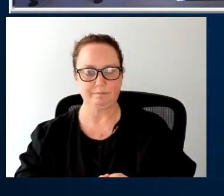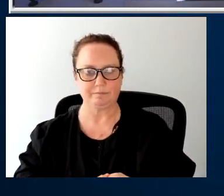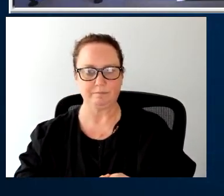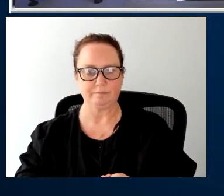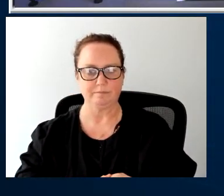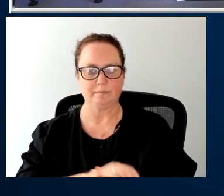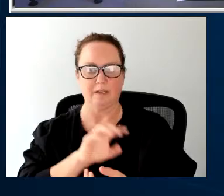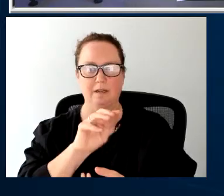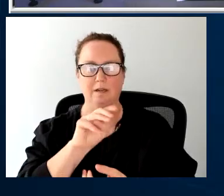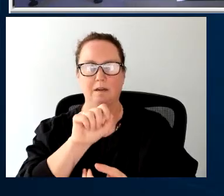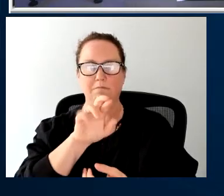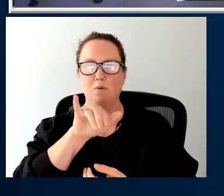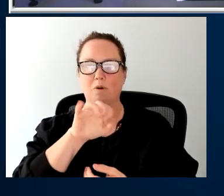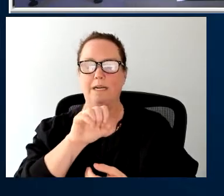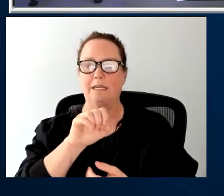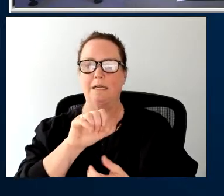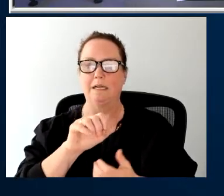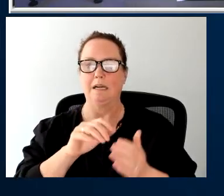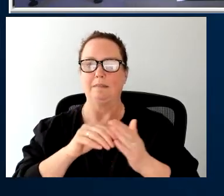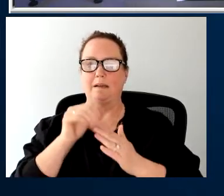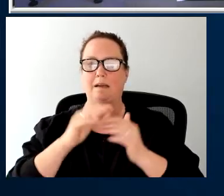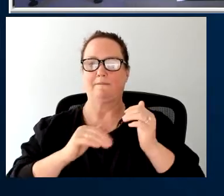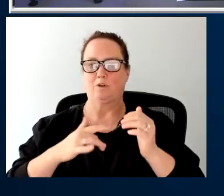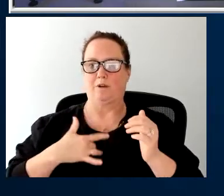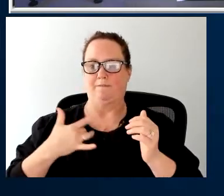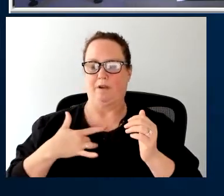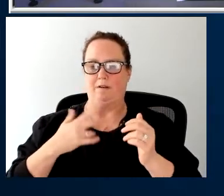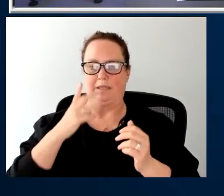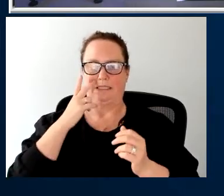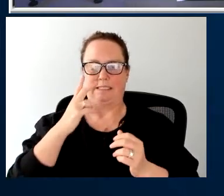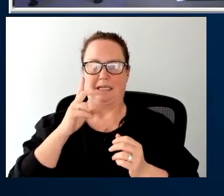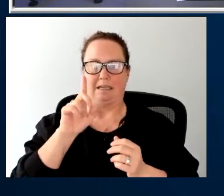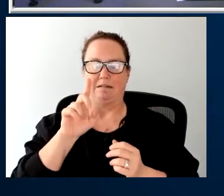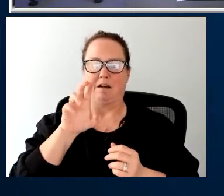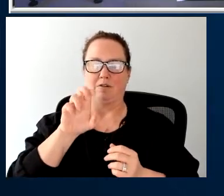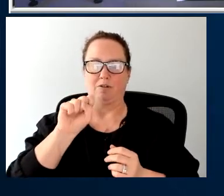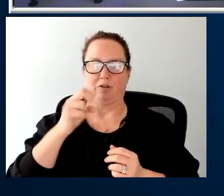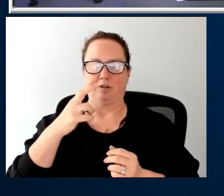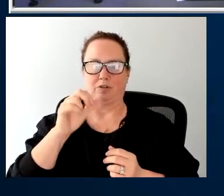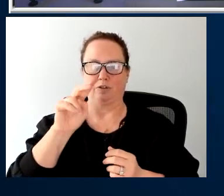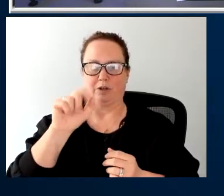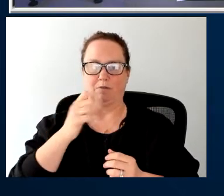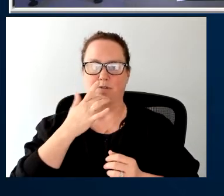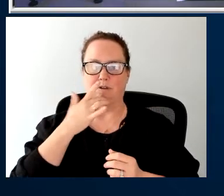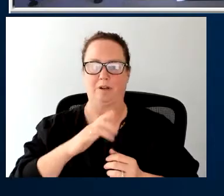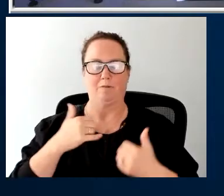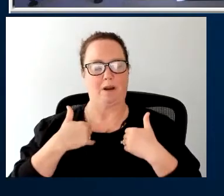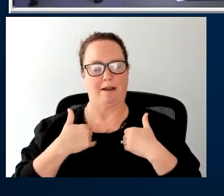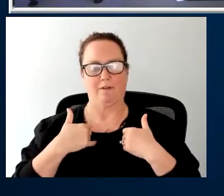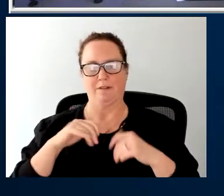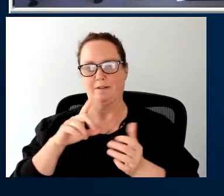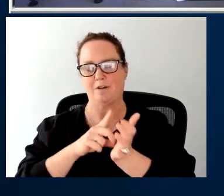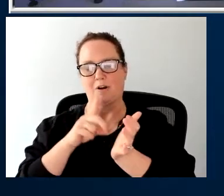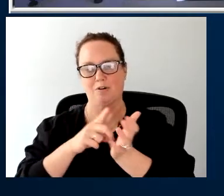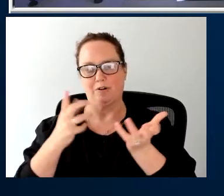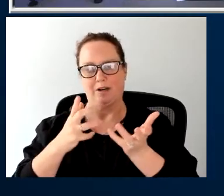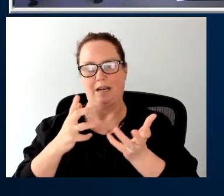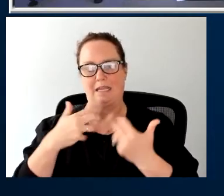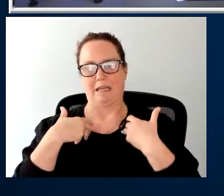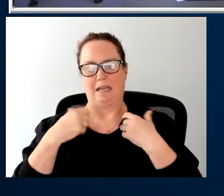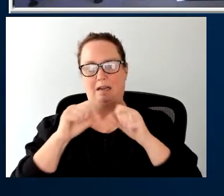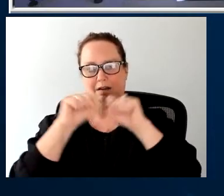Marie writes, the comfort Linda felt seeing Dr. Shune is so special. We are so lucky to have Dr. Shune at the health